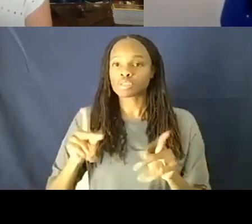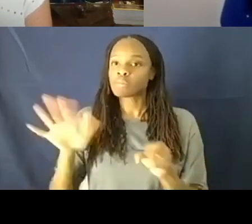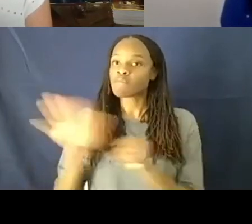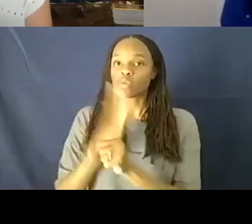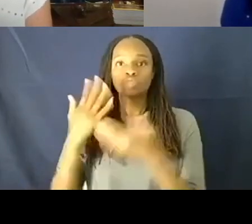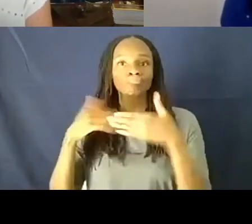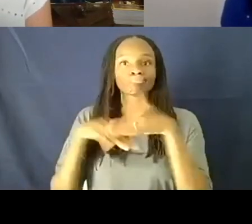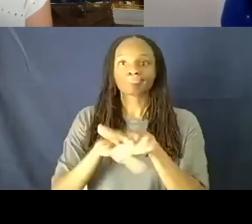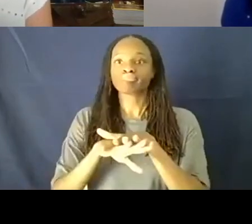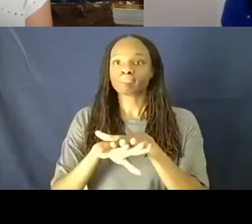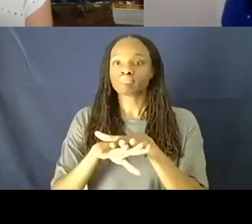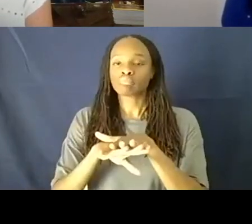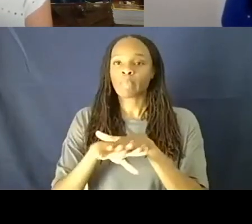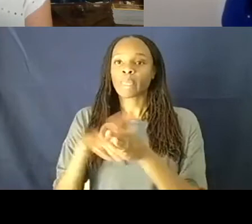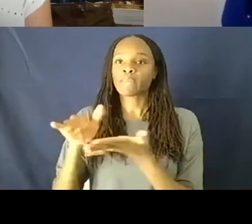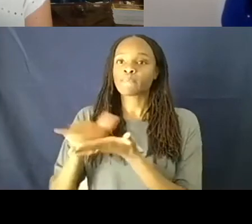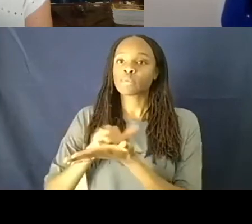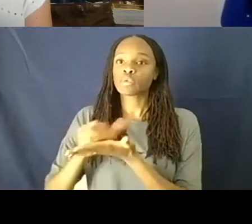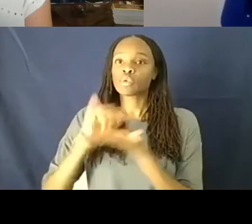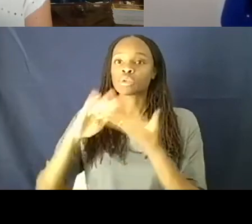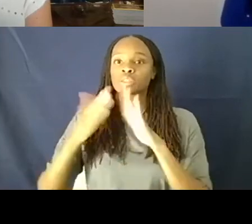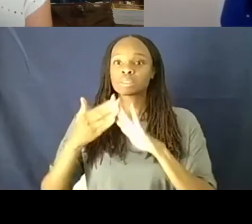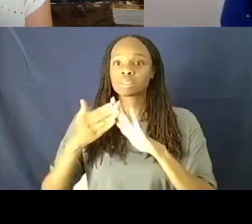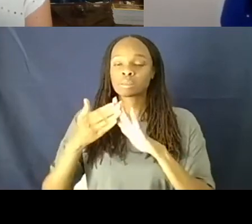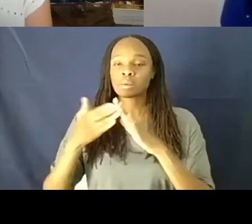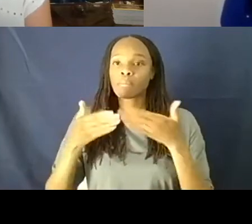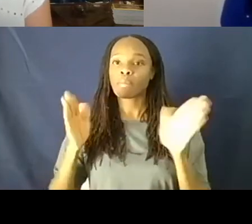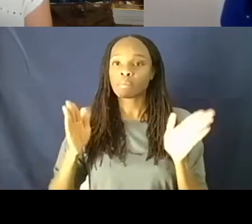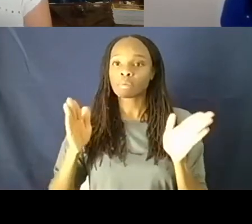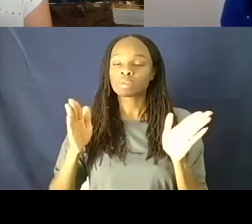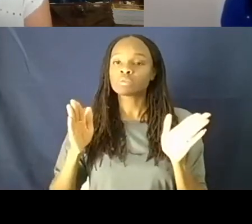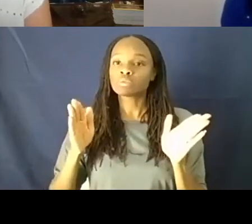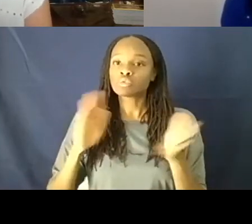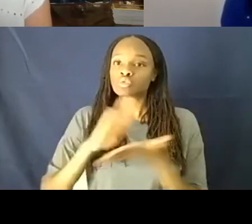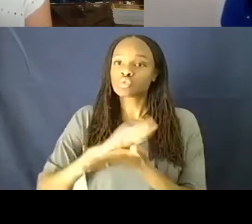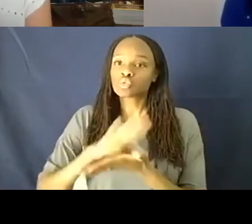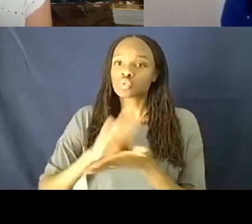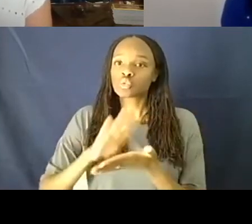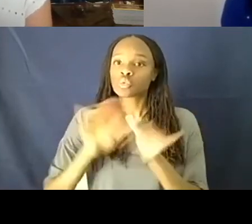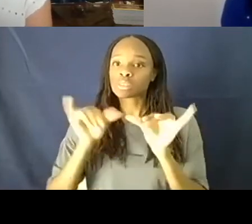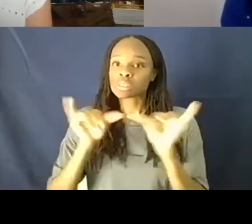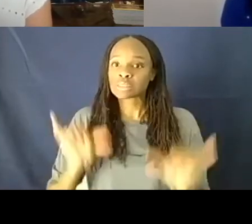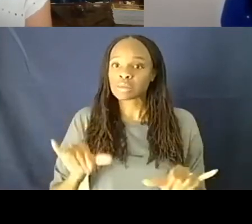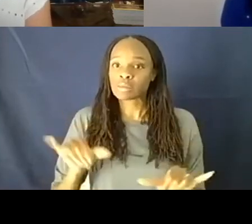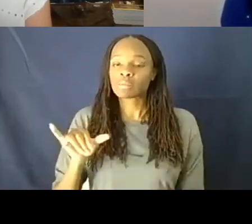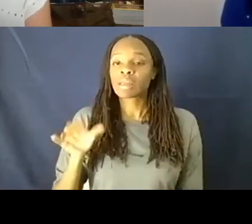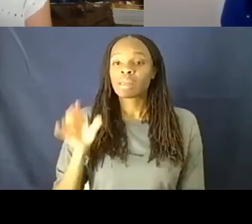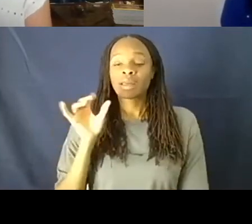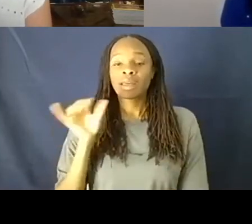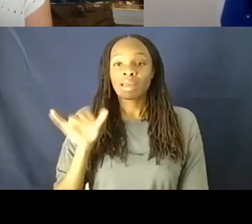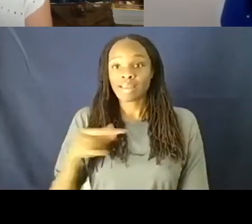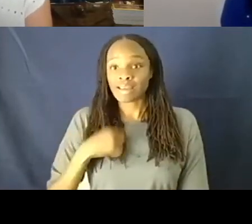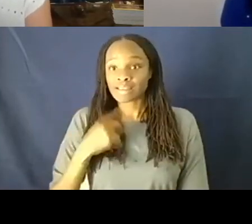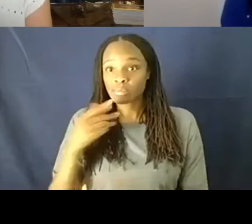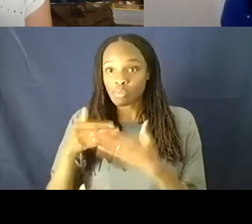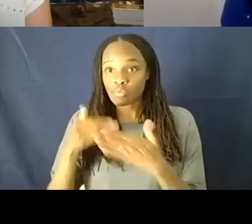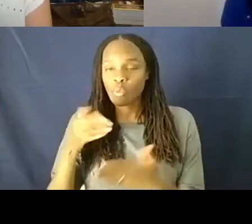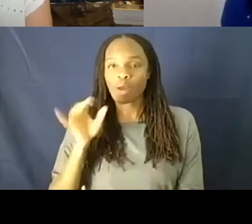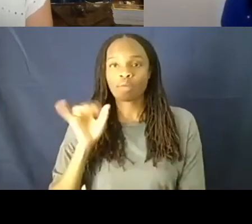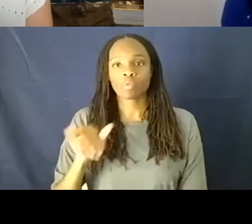in the New York City public school system. And that was, as I mentioned earlier, the first